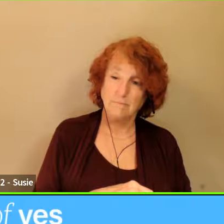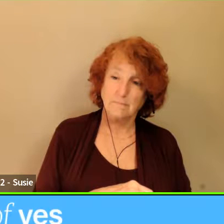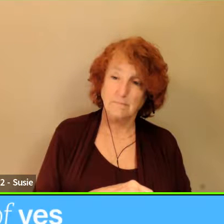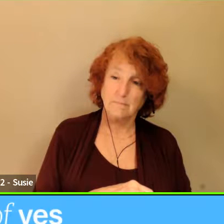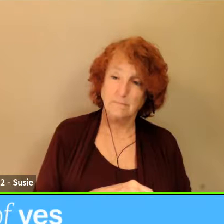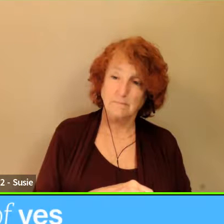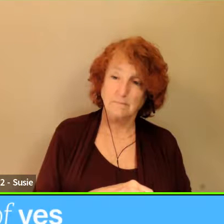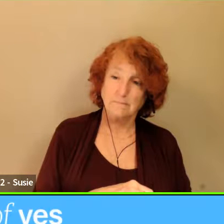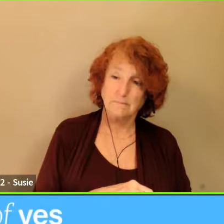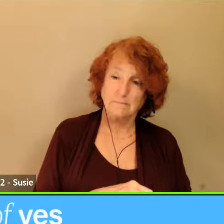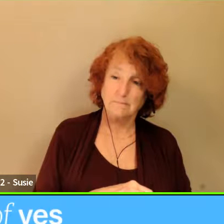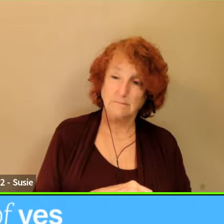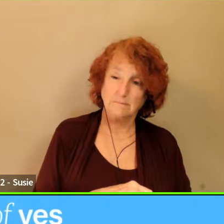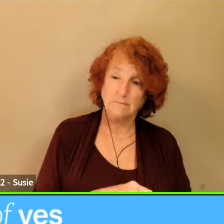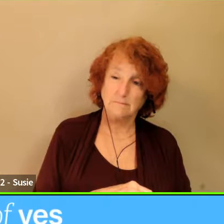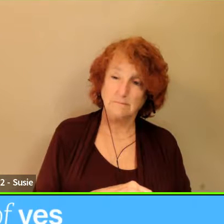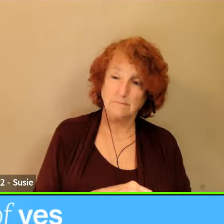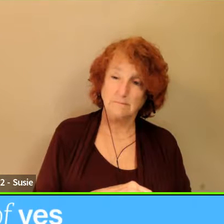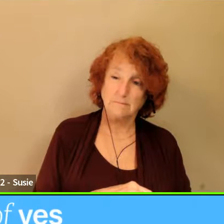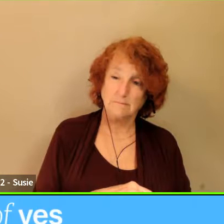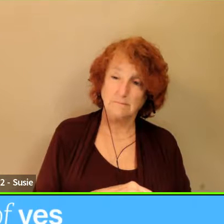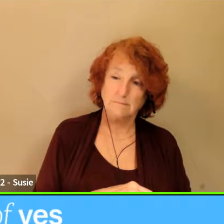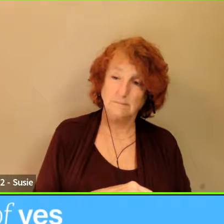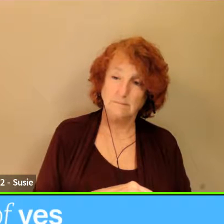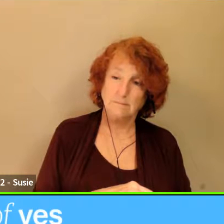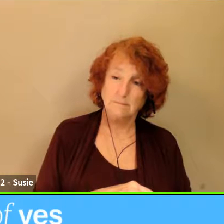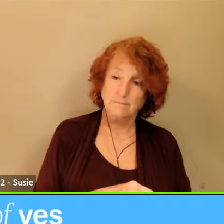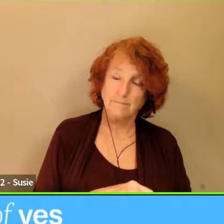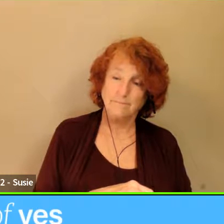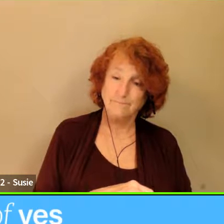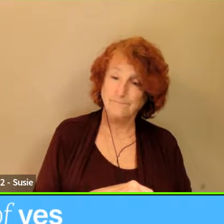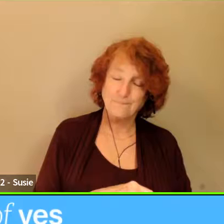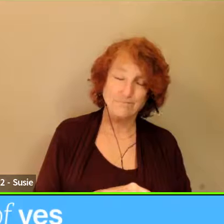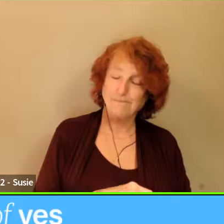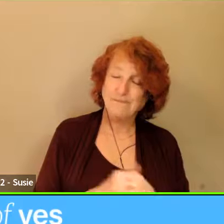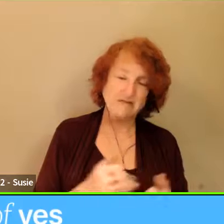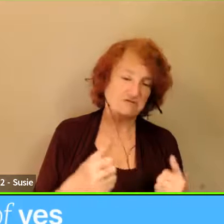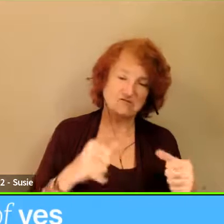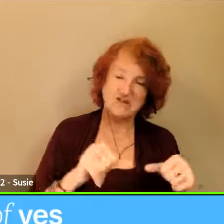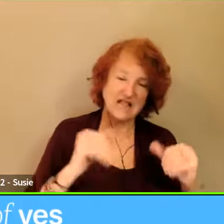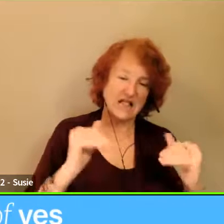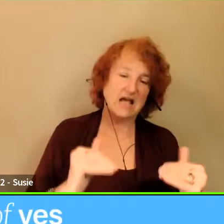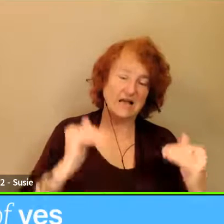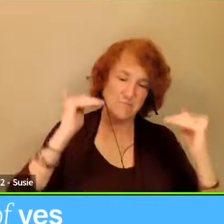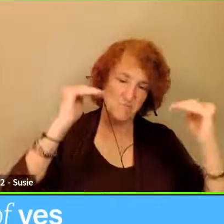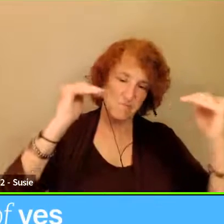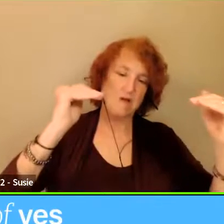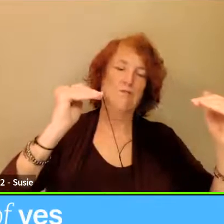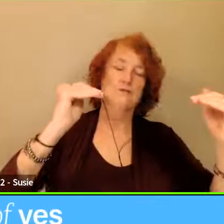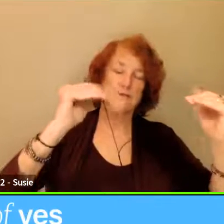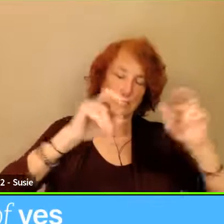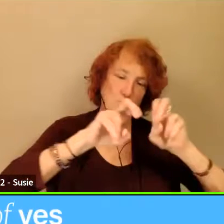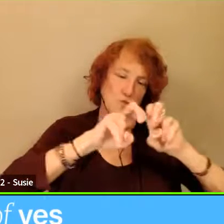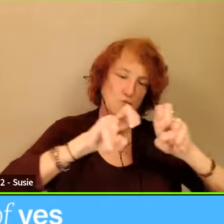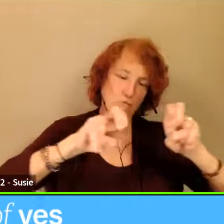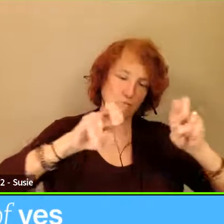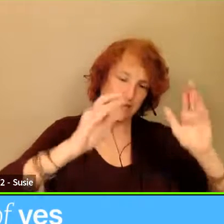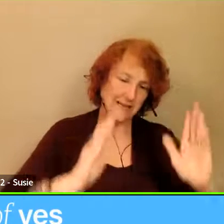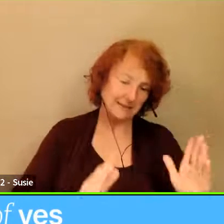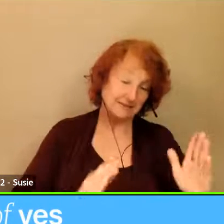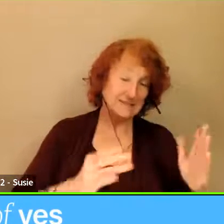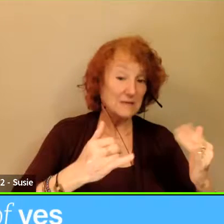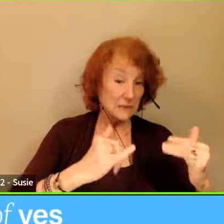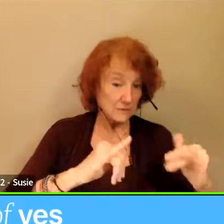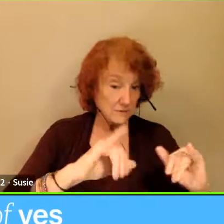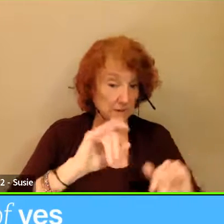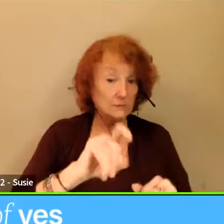Fanny's declined the promotion. But Fanny, you still should be able to turn on the